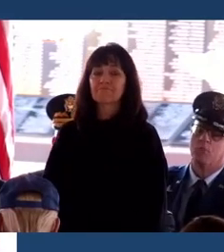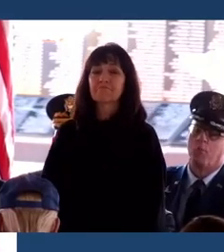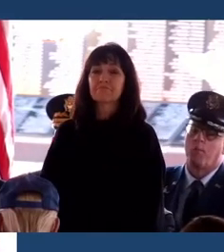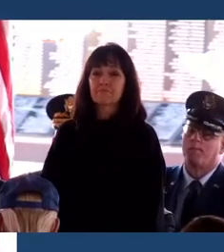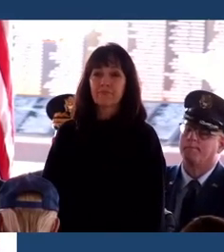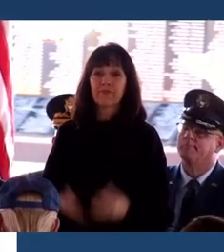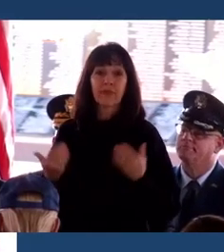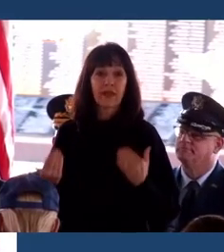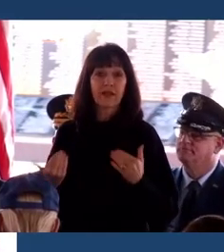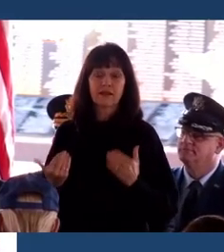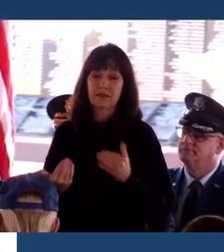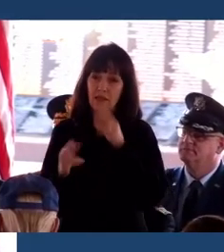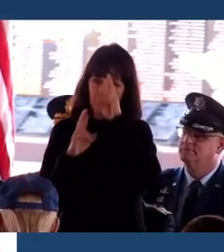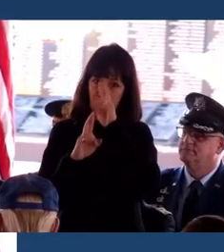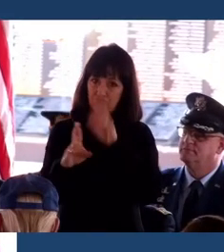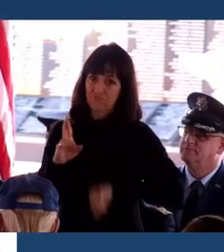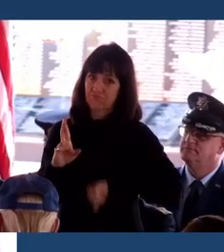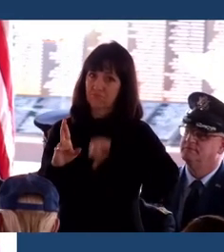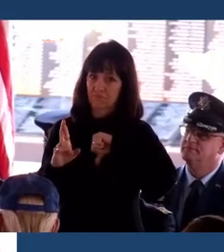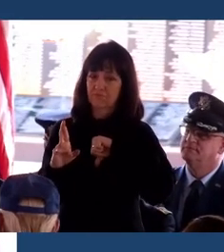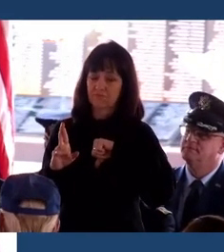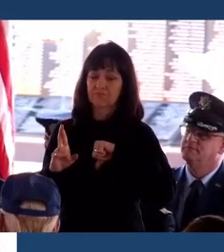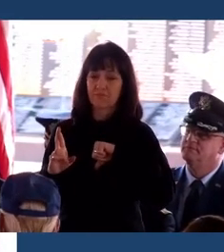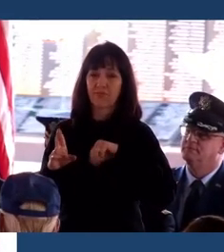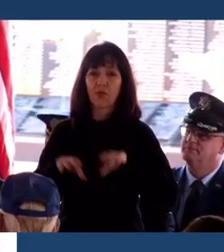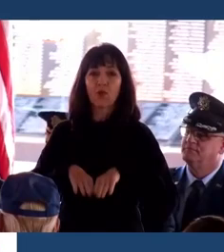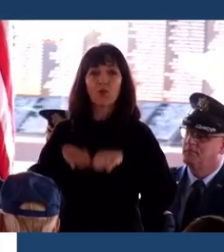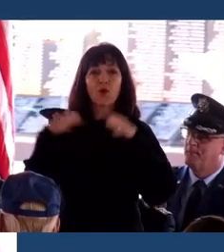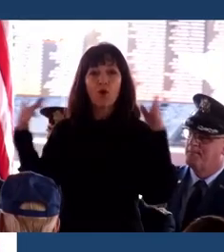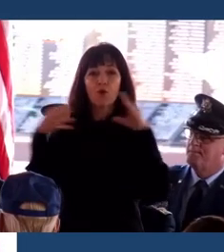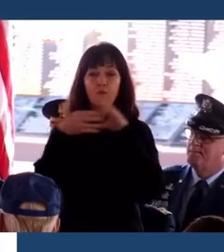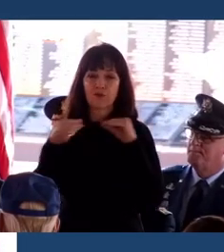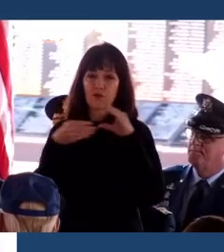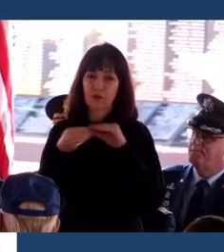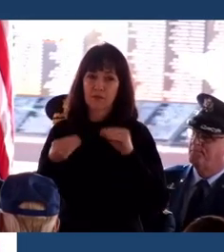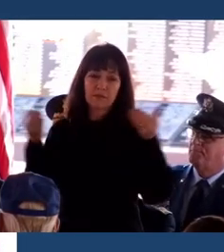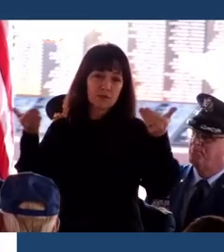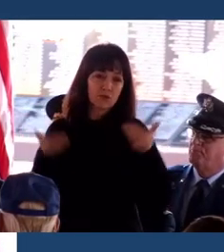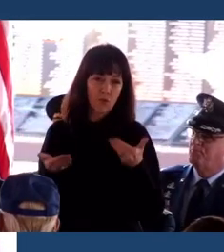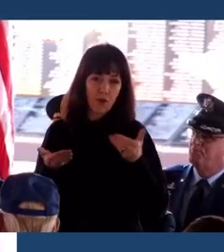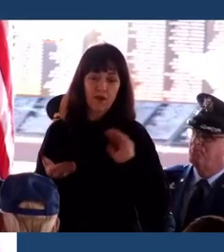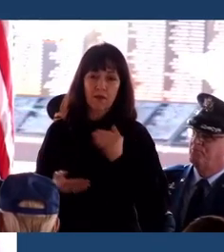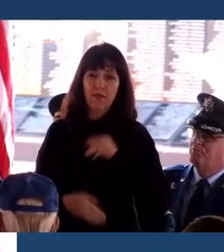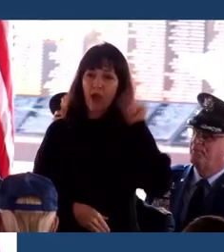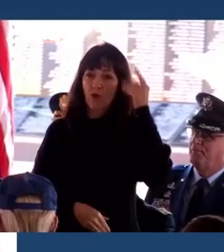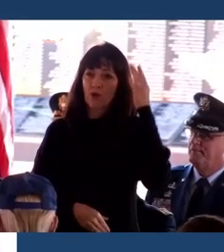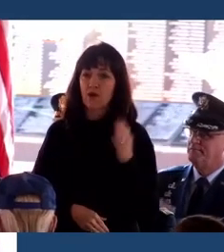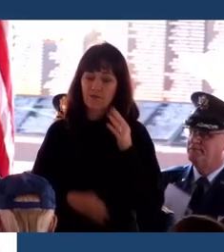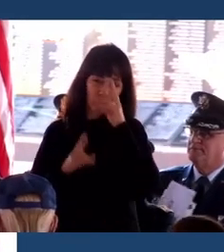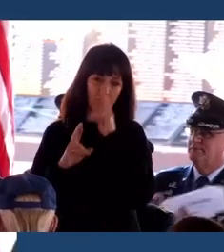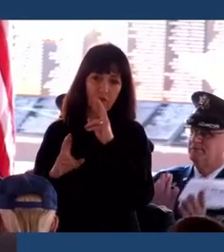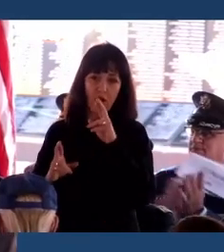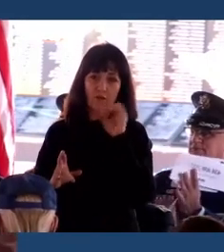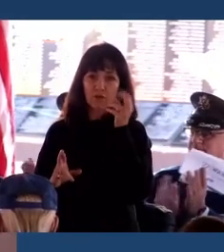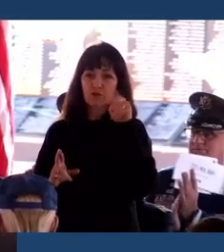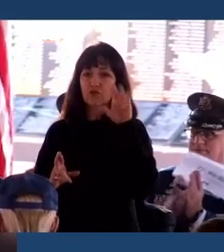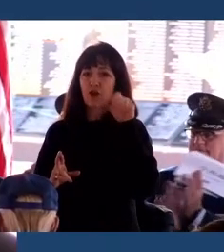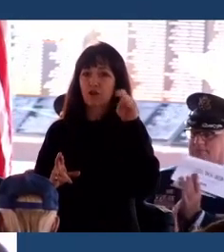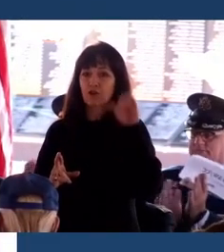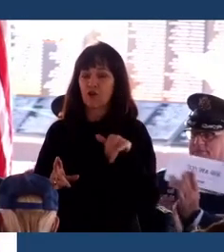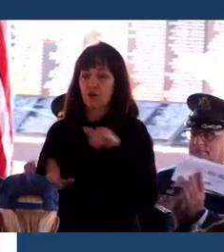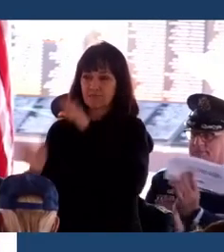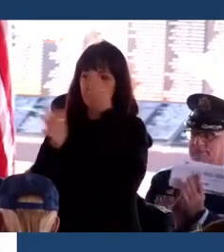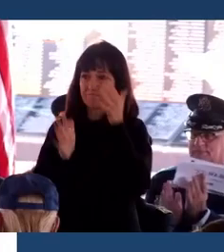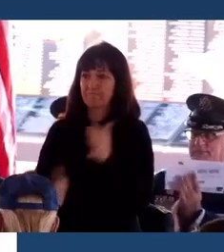We are now honored to receive our opening remarks. Please welcome our governor, the Honorable John Carney.